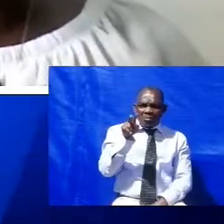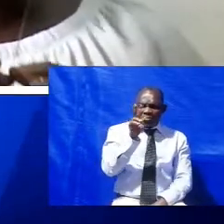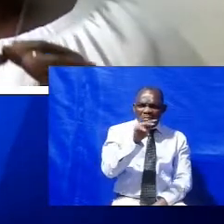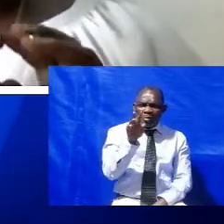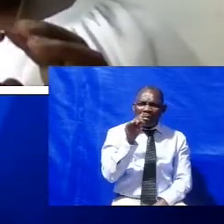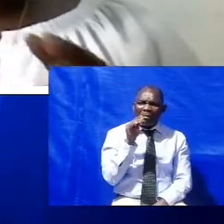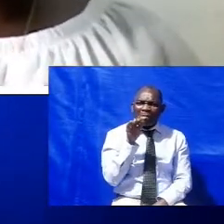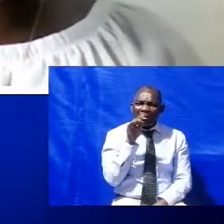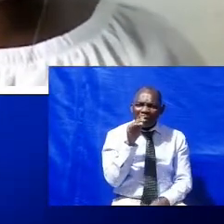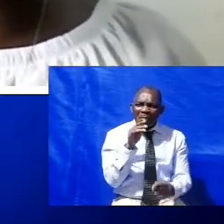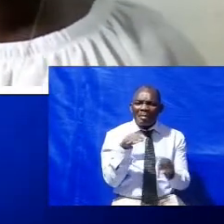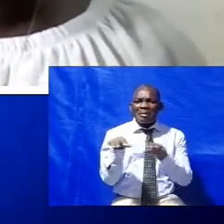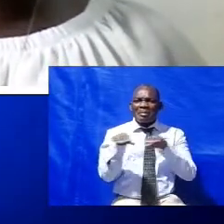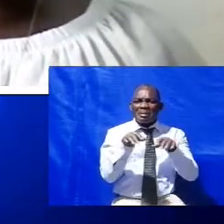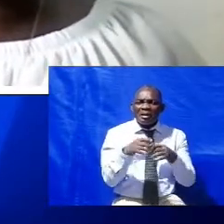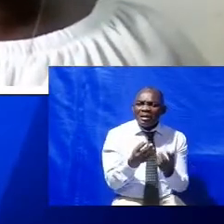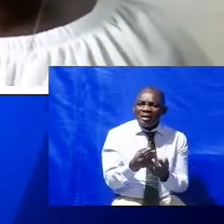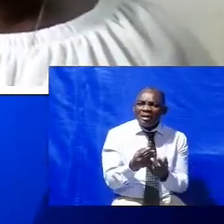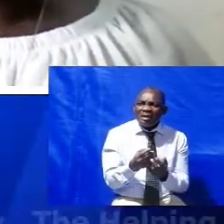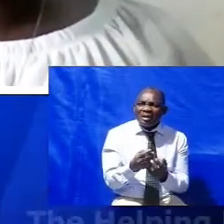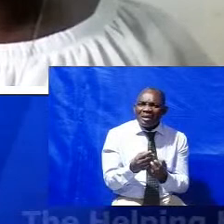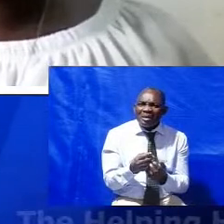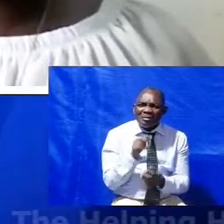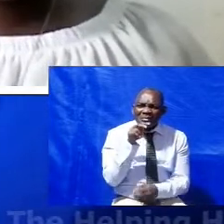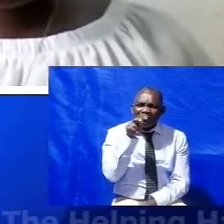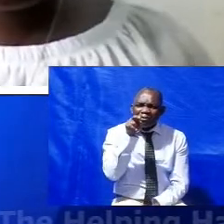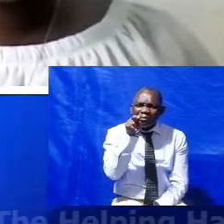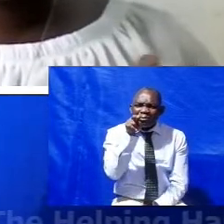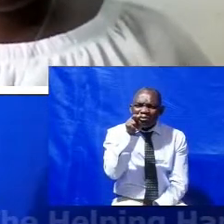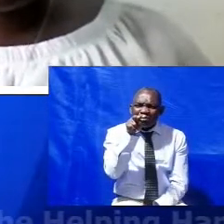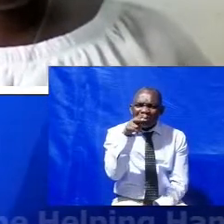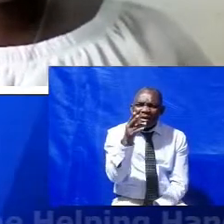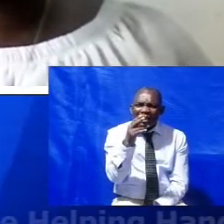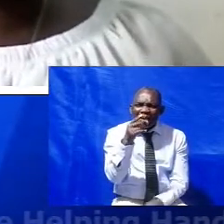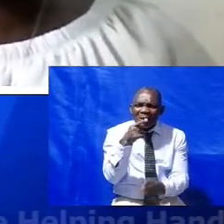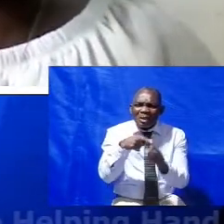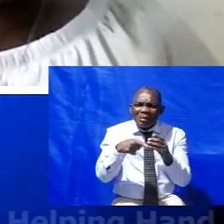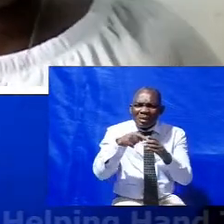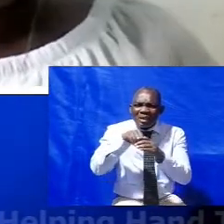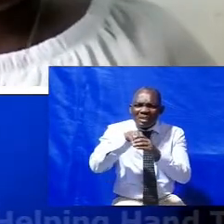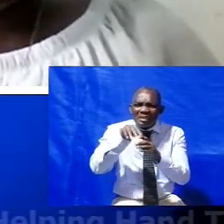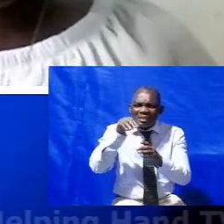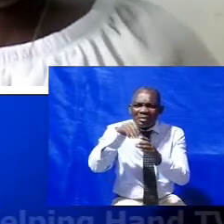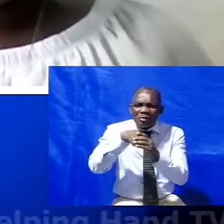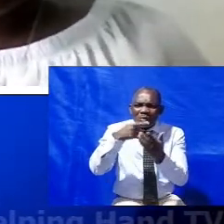and the way people are talking, and I just want to stare and look at it, because